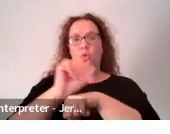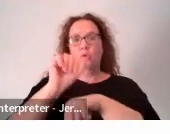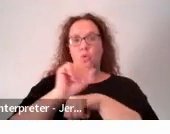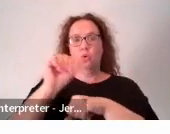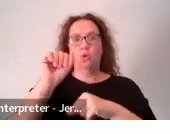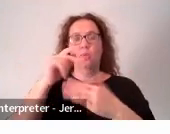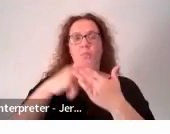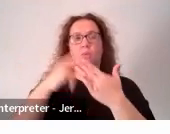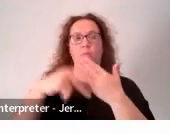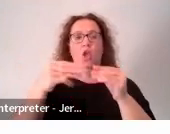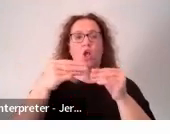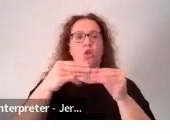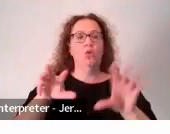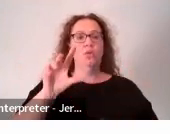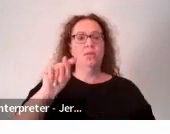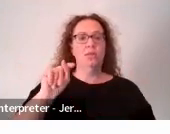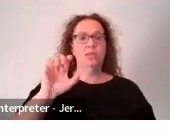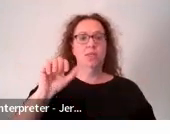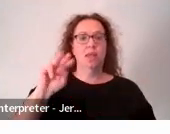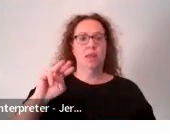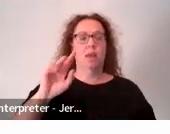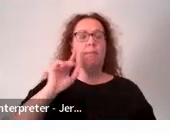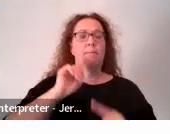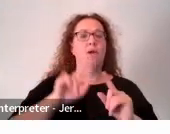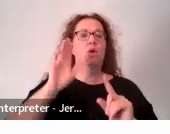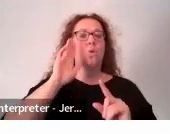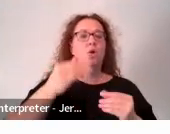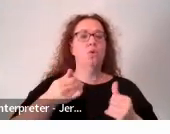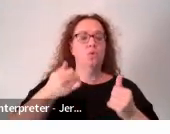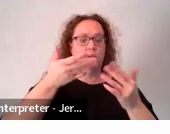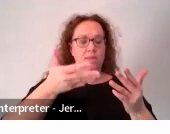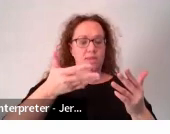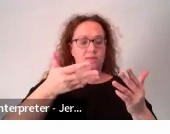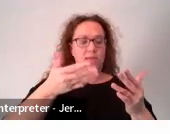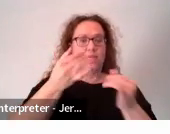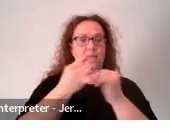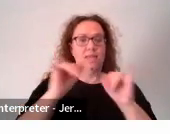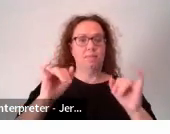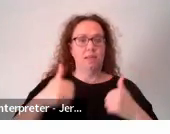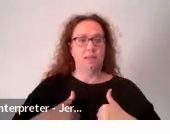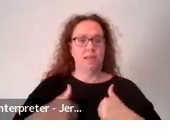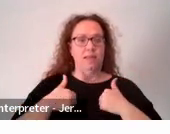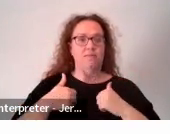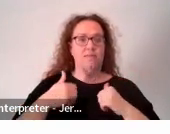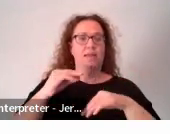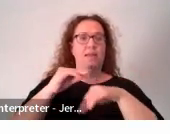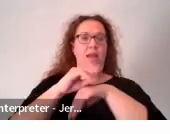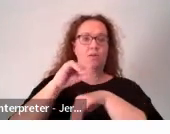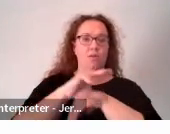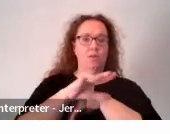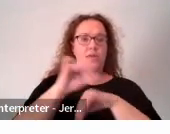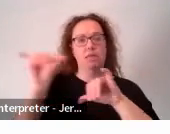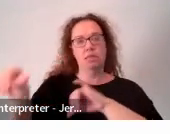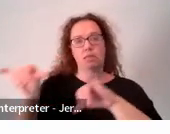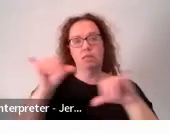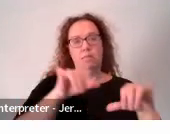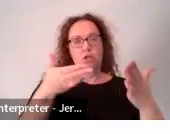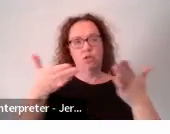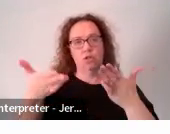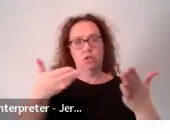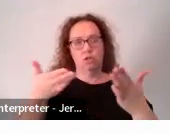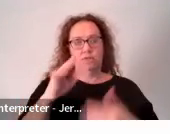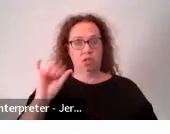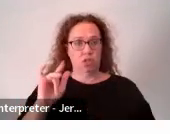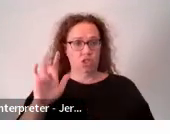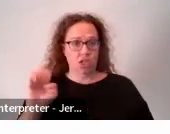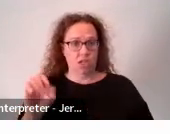lose their TCM, but they do receive independent living counseling, which is a similar service. So, Jackie, I